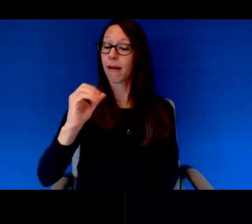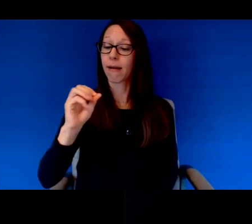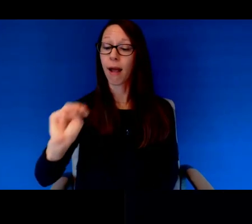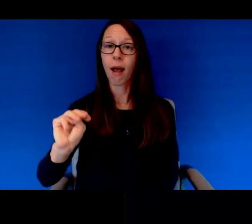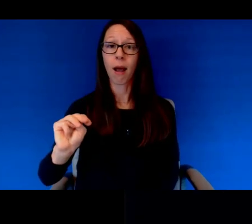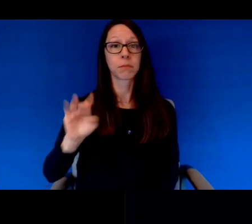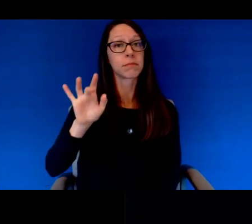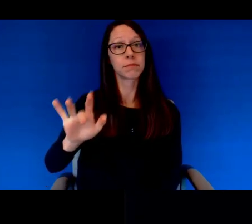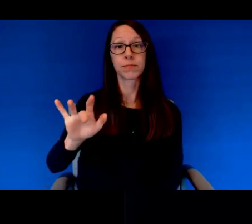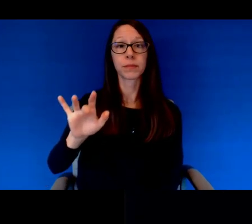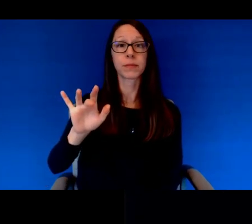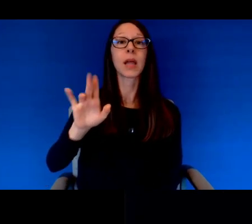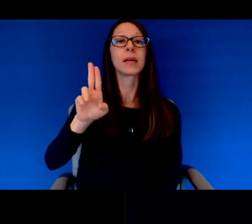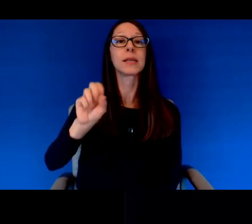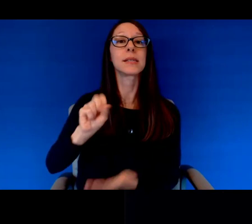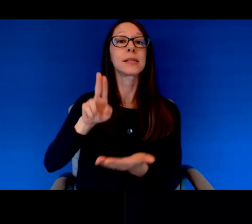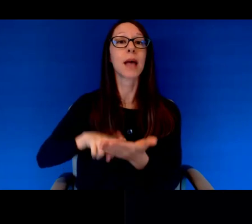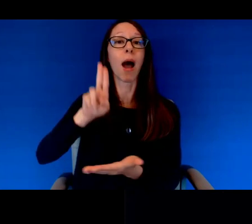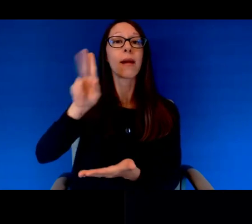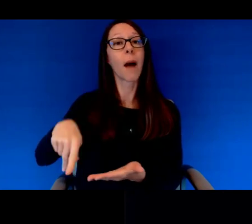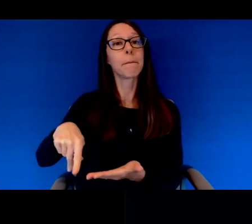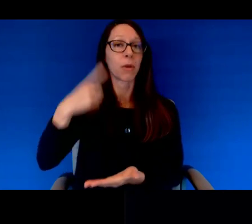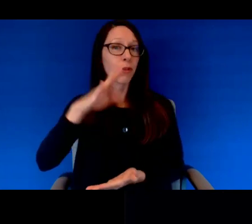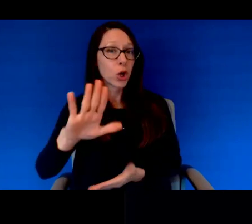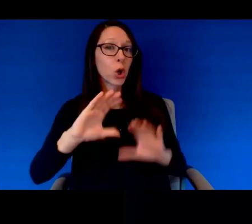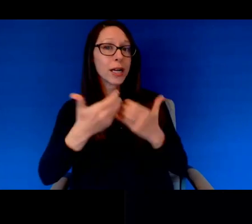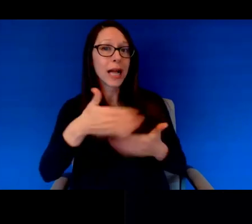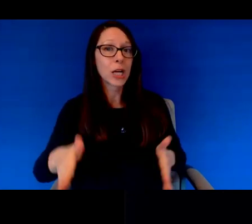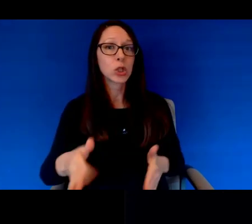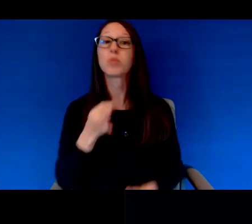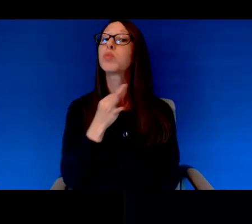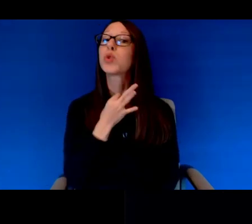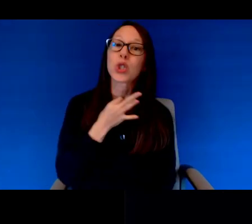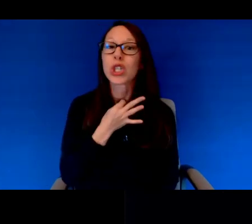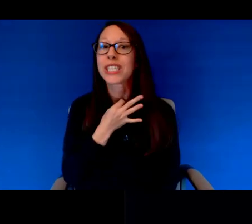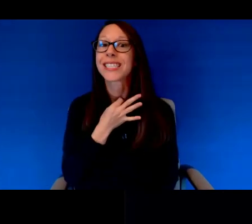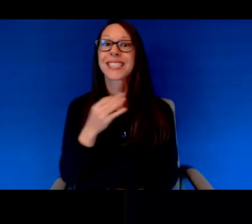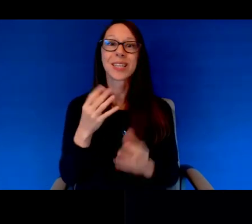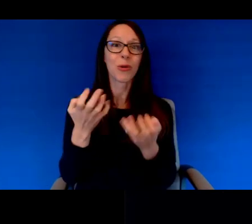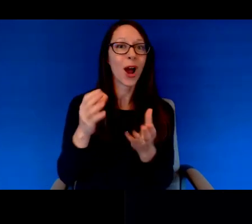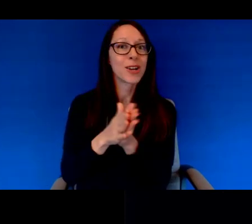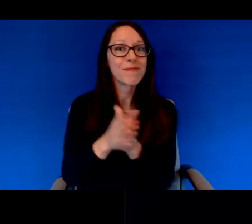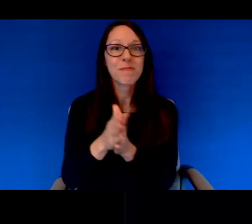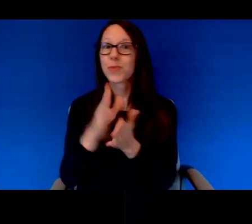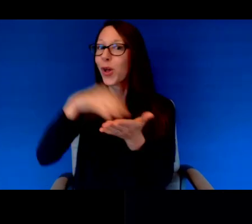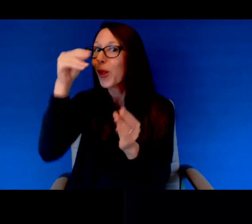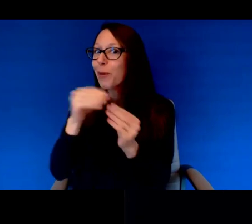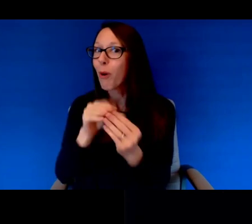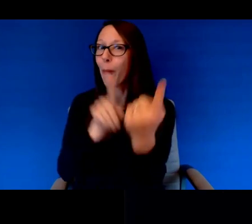for just your classroom if you have a particularly curious, question-heavy group of learners. So with